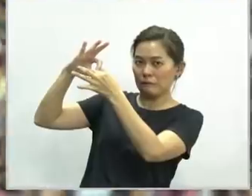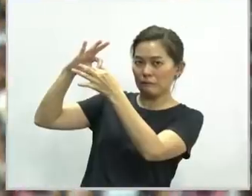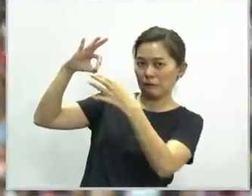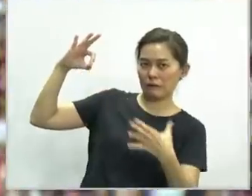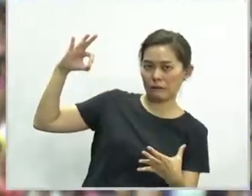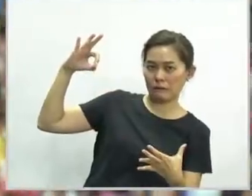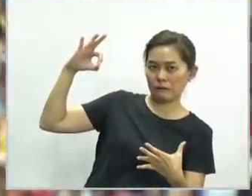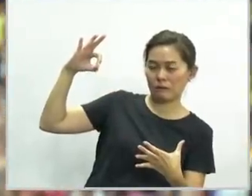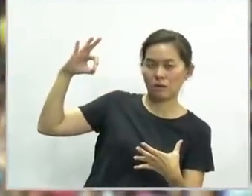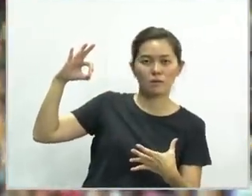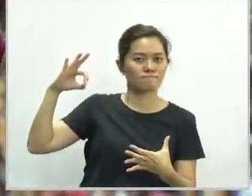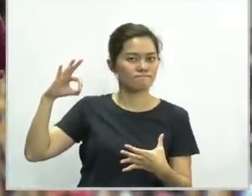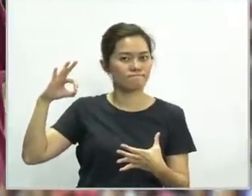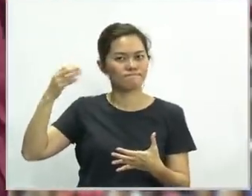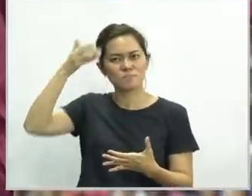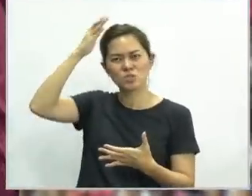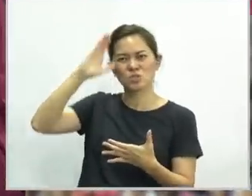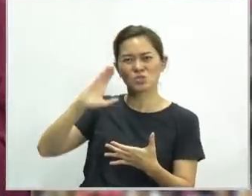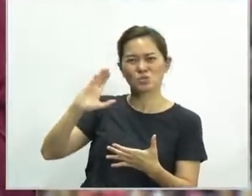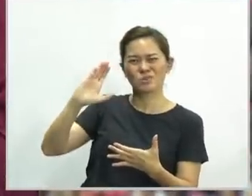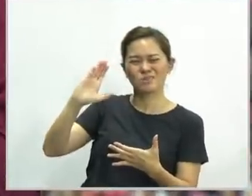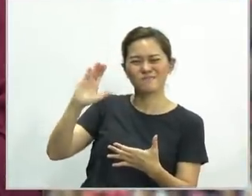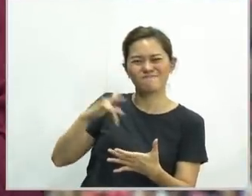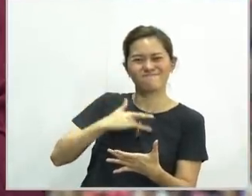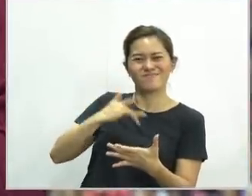why God seems far away.